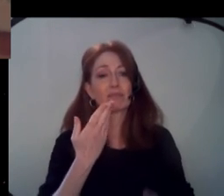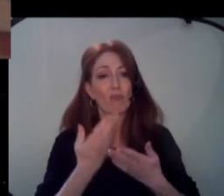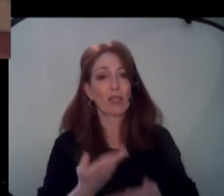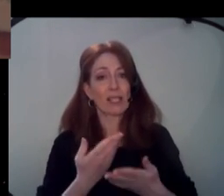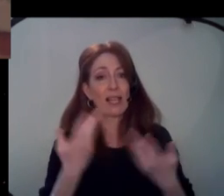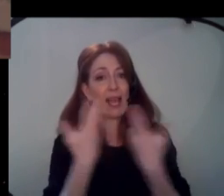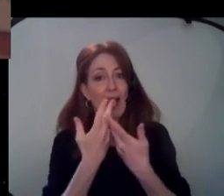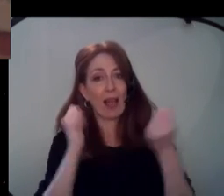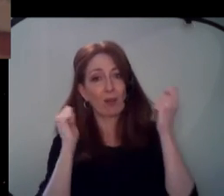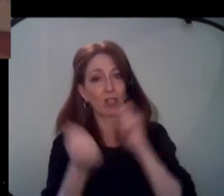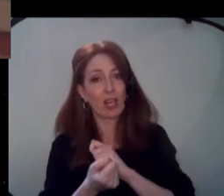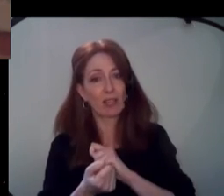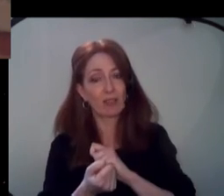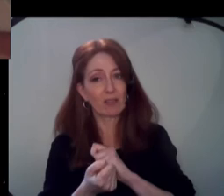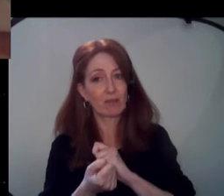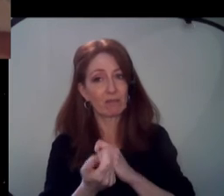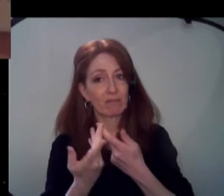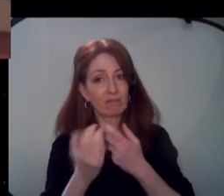go first on that?